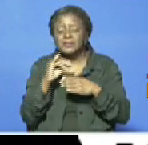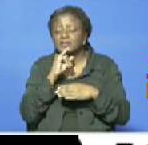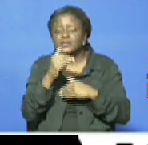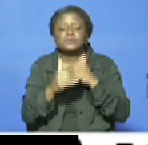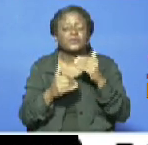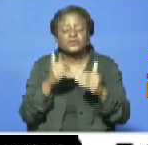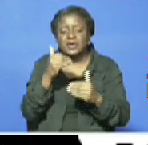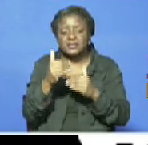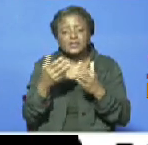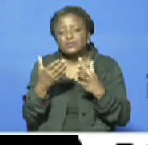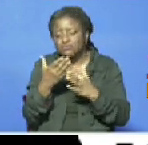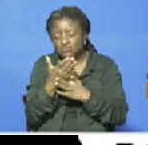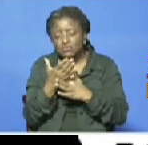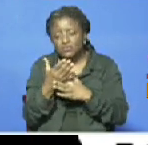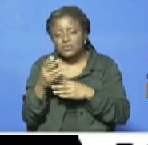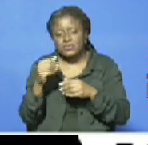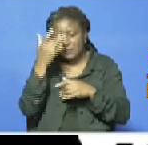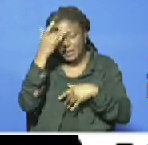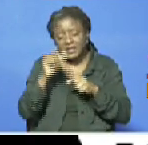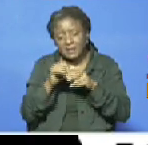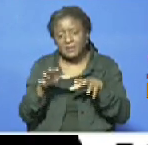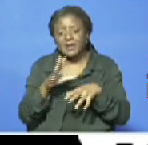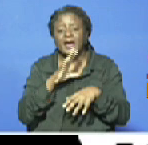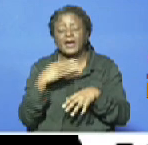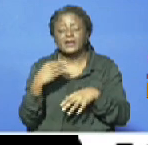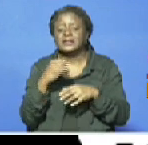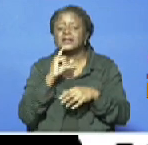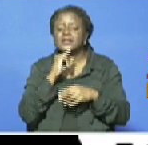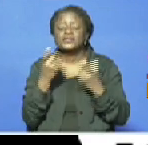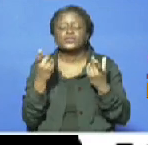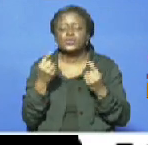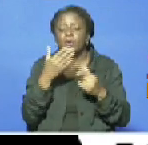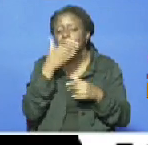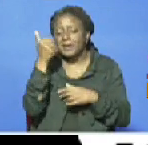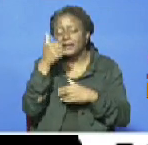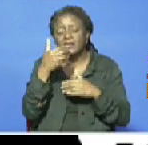according to the Prime Minister, is doing better than many countries